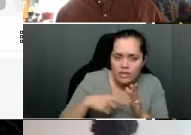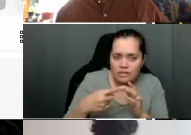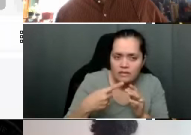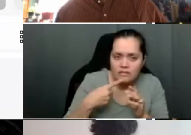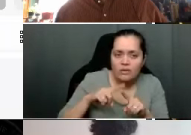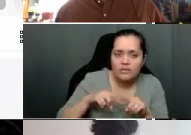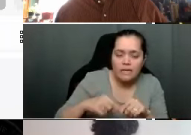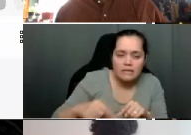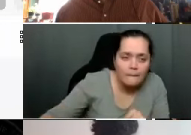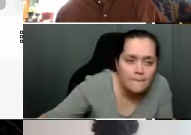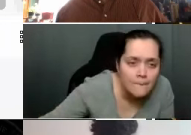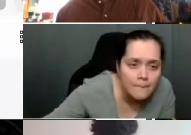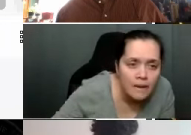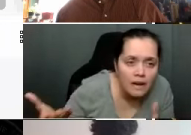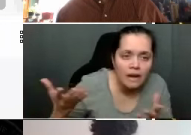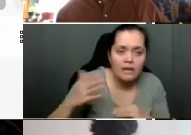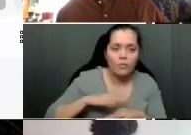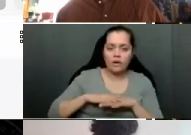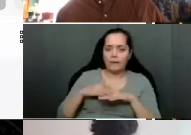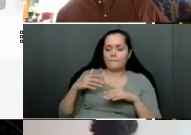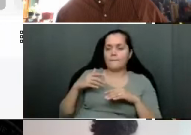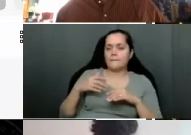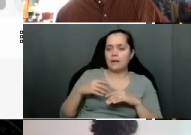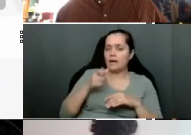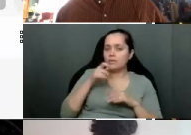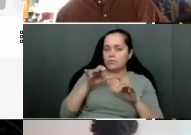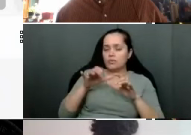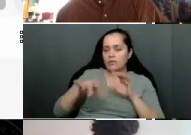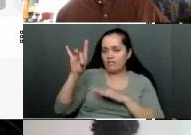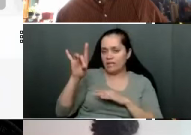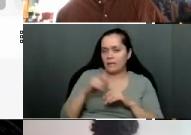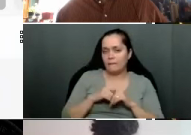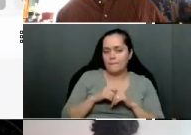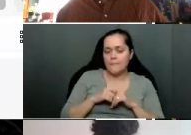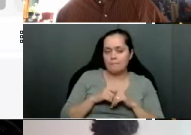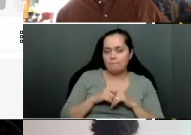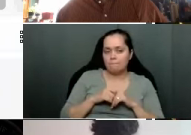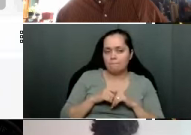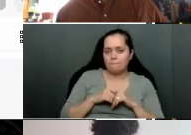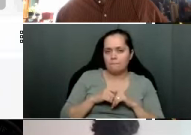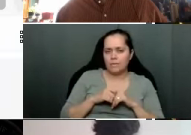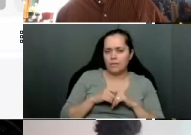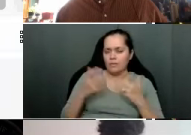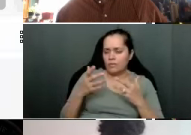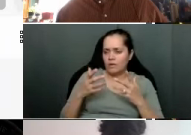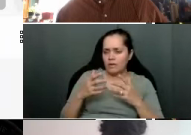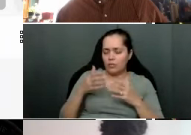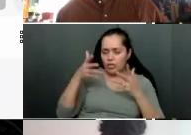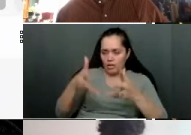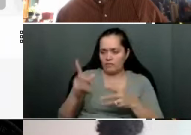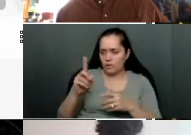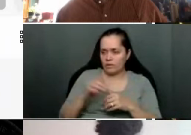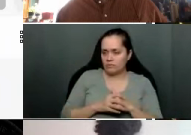Depends. On what? On who's doing the finding. Where did you... Where you left it.